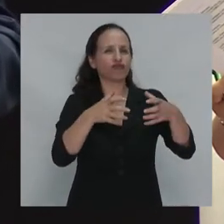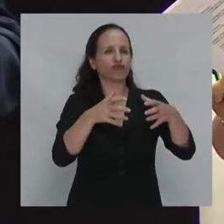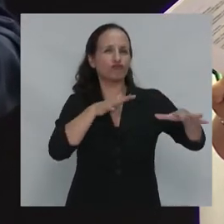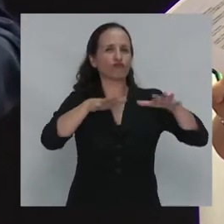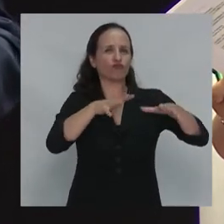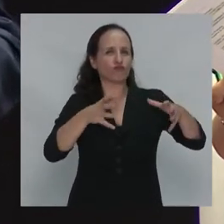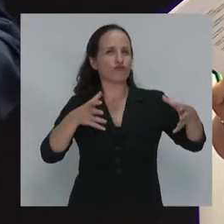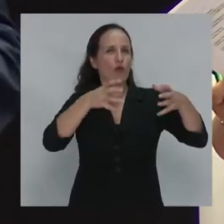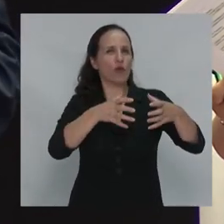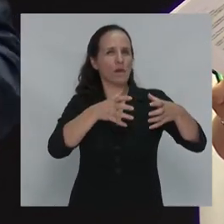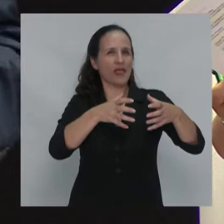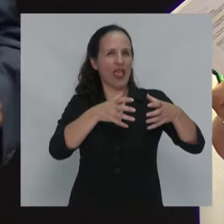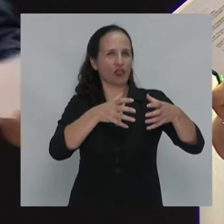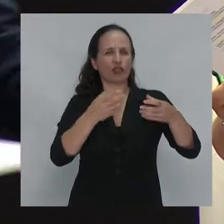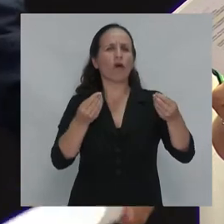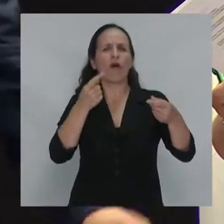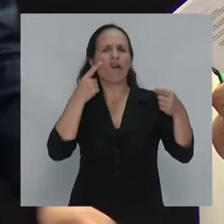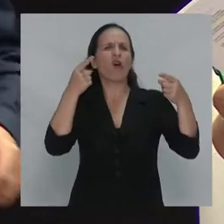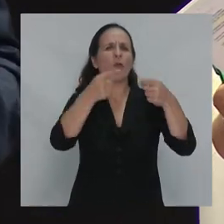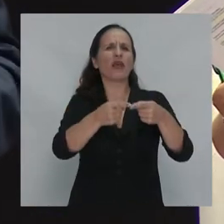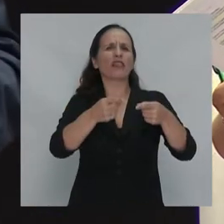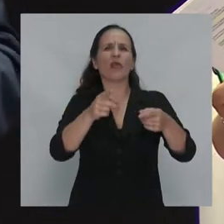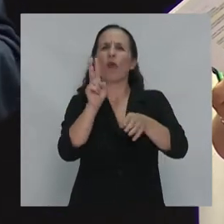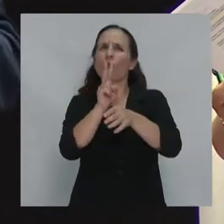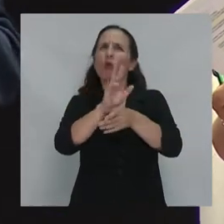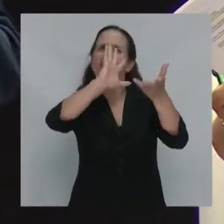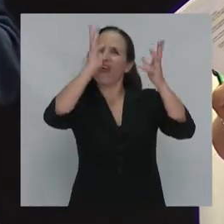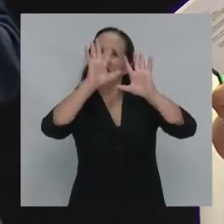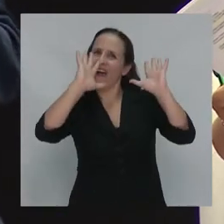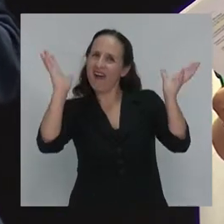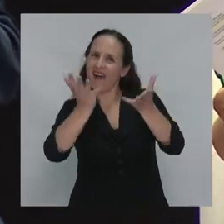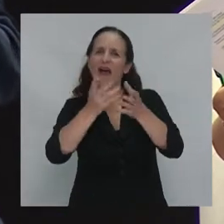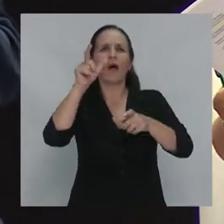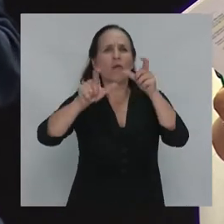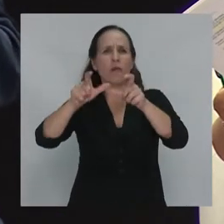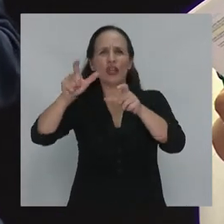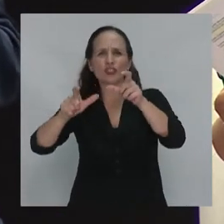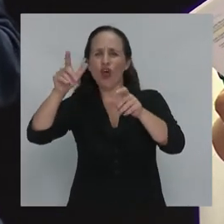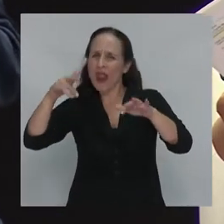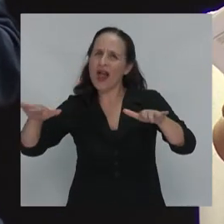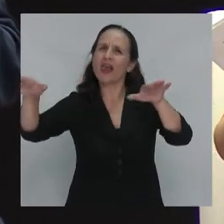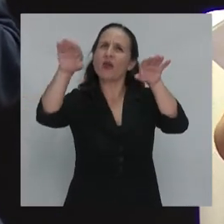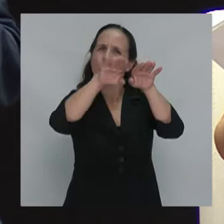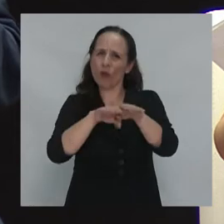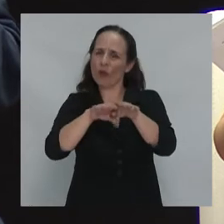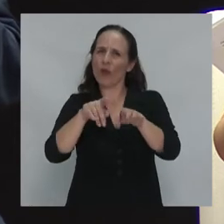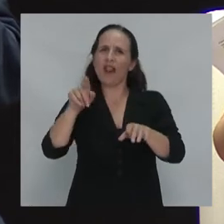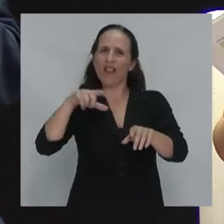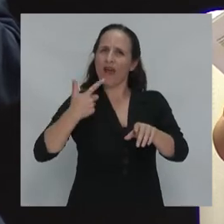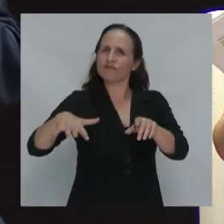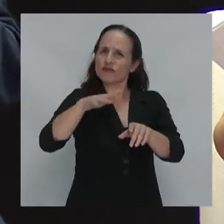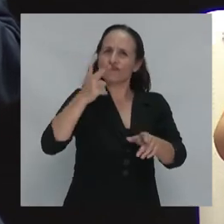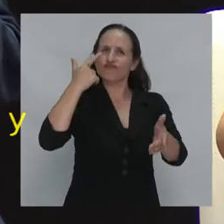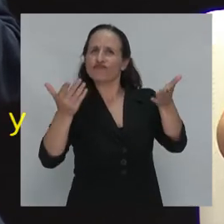sustainability, and social justice. Currently, the success of such a project may not appear